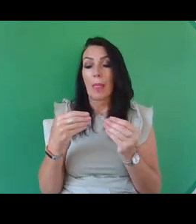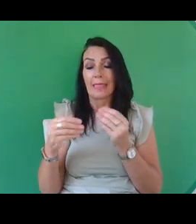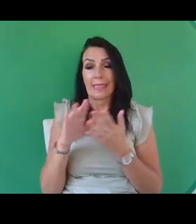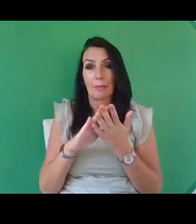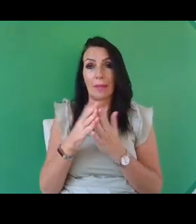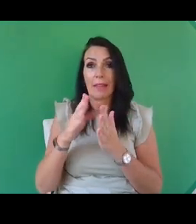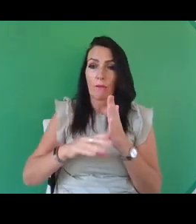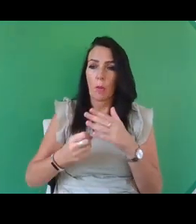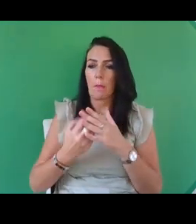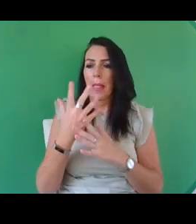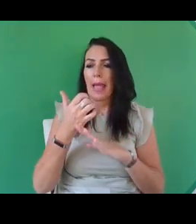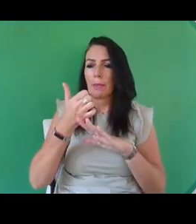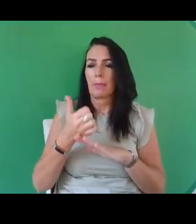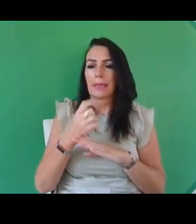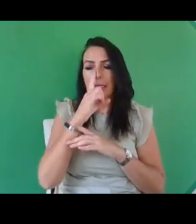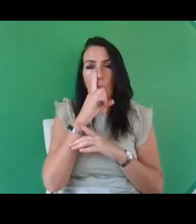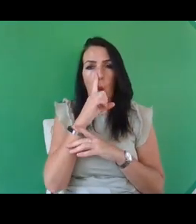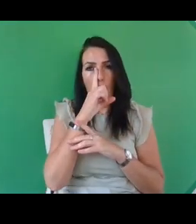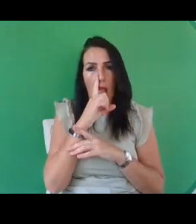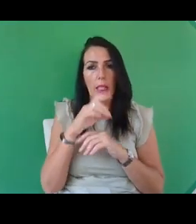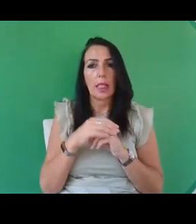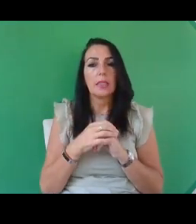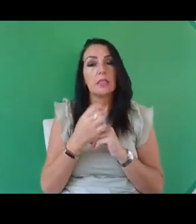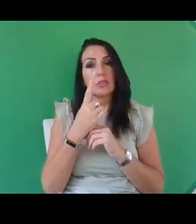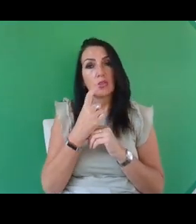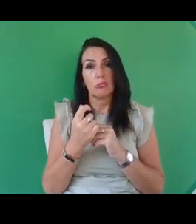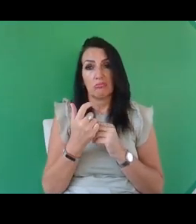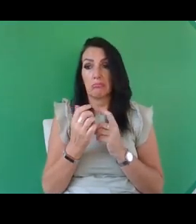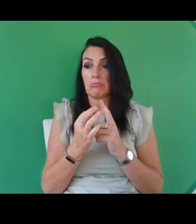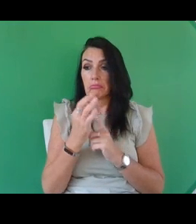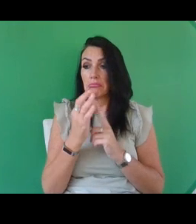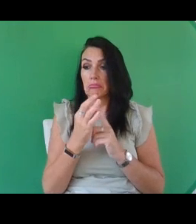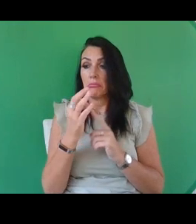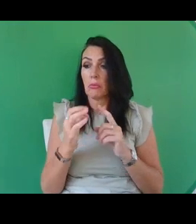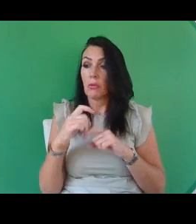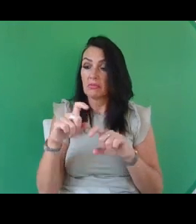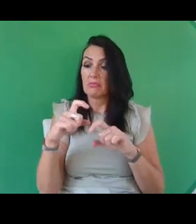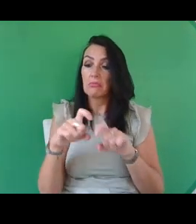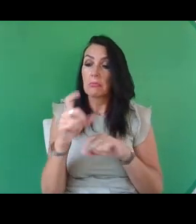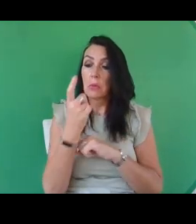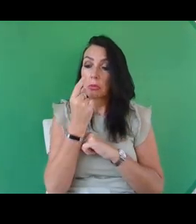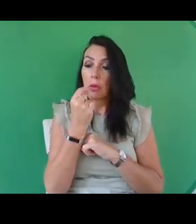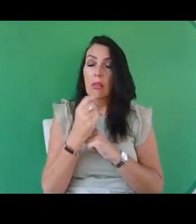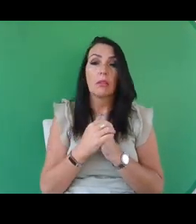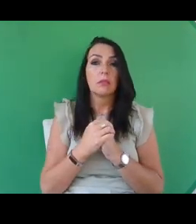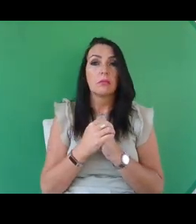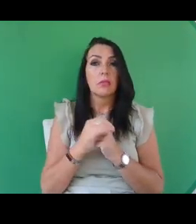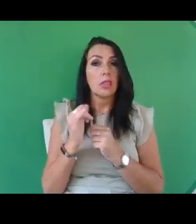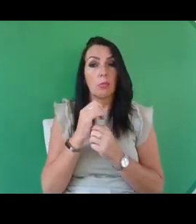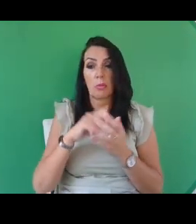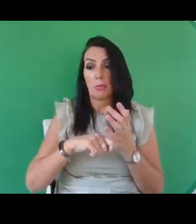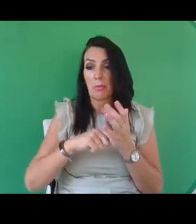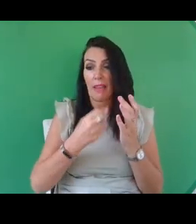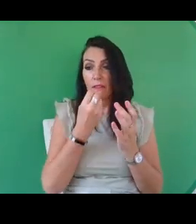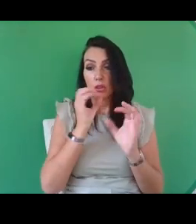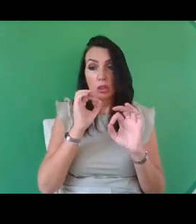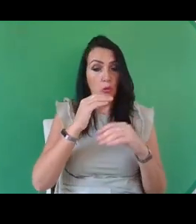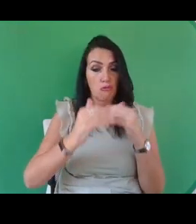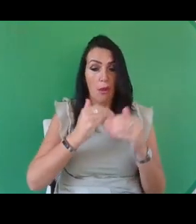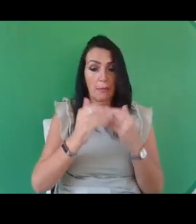from plant-based oils, could be another way to improve sustainability. Or maybe we buy groceries without any wrapping at